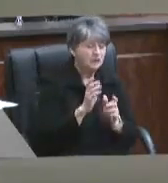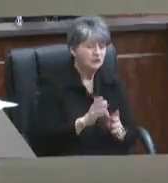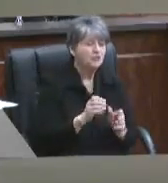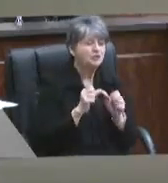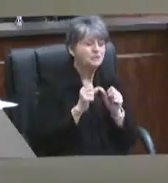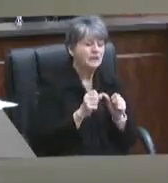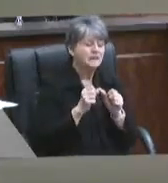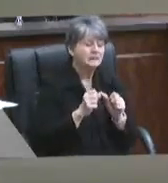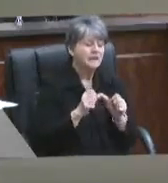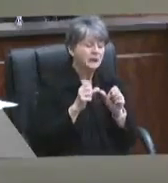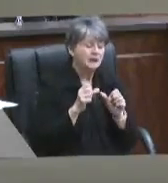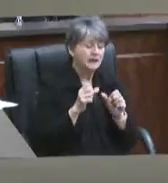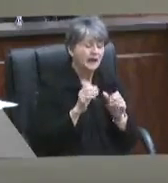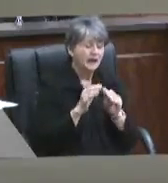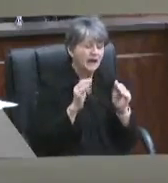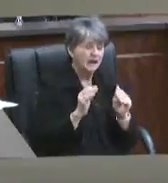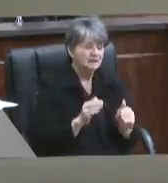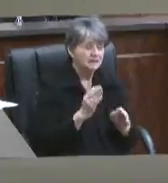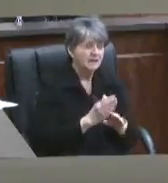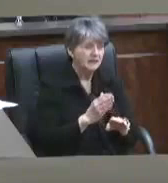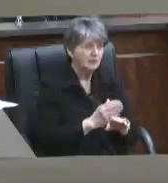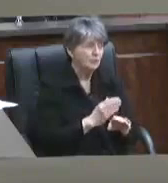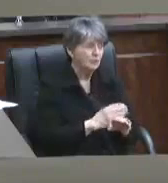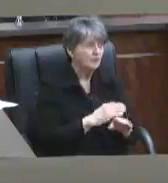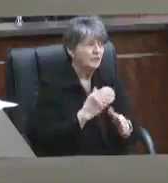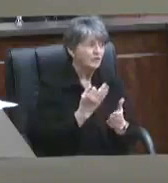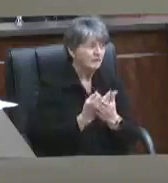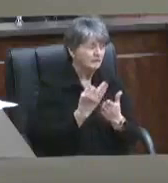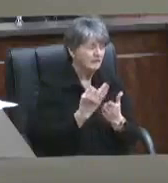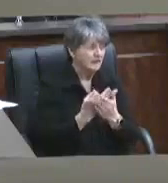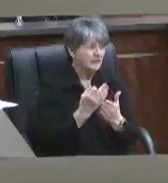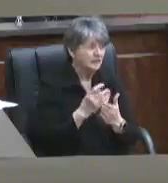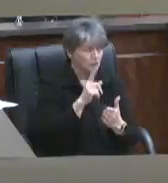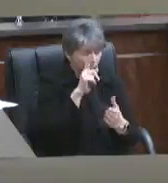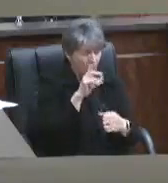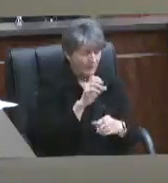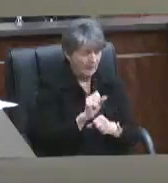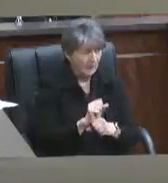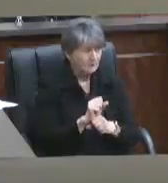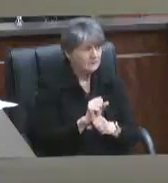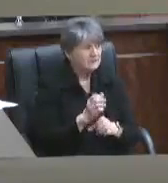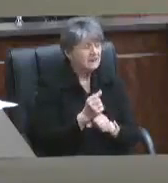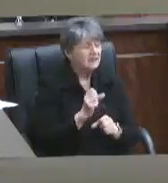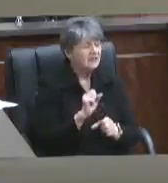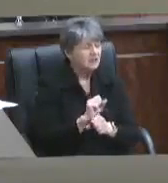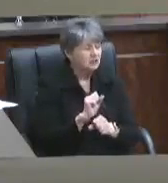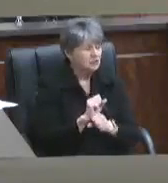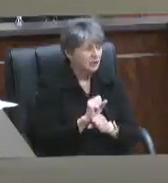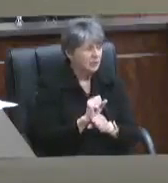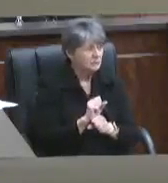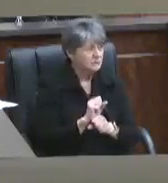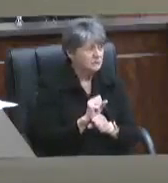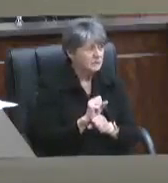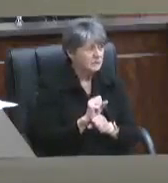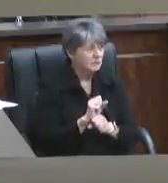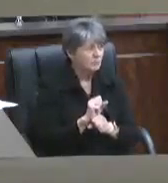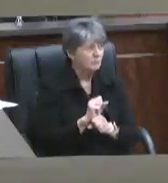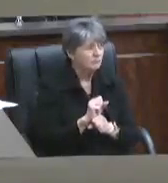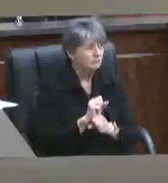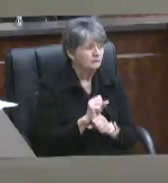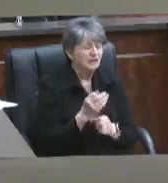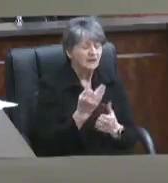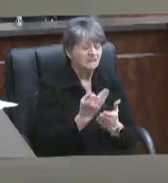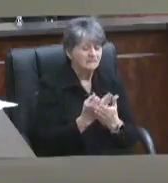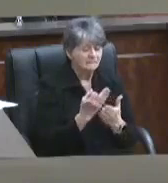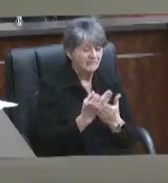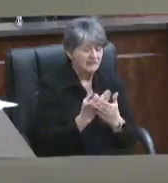permanent housing, improve their financial habits, gain employment, and remove other barriers to self-sufficiency. Funding